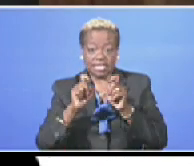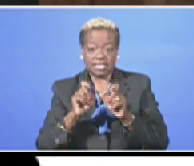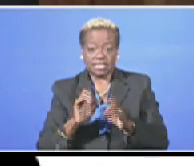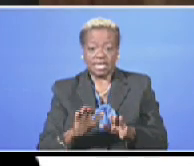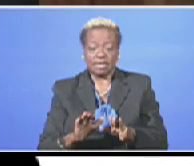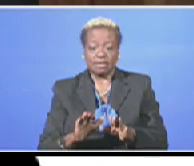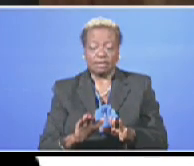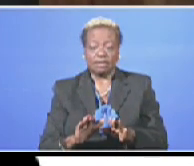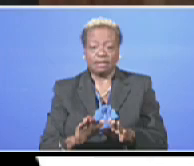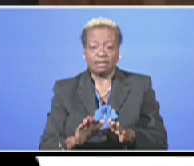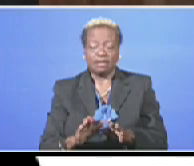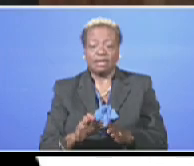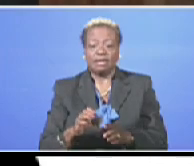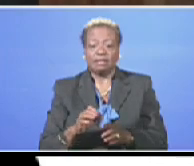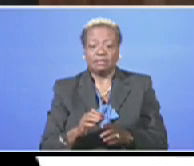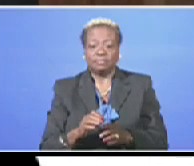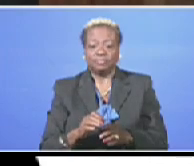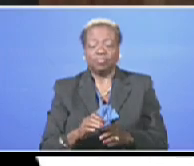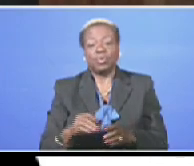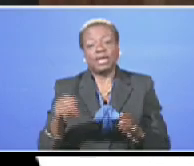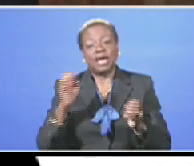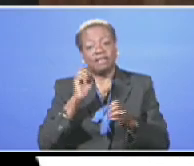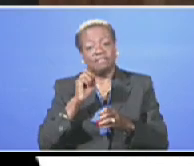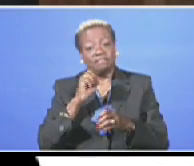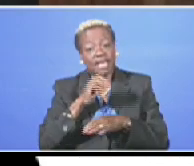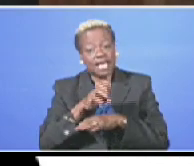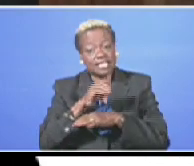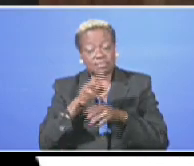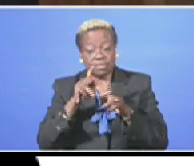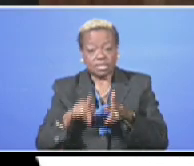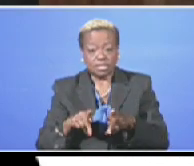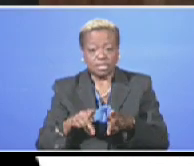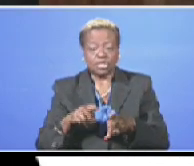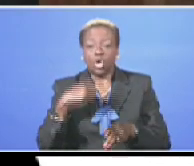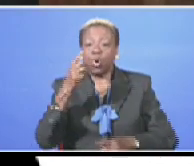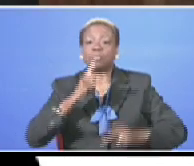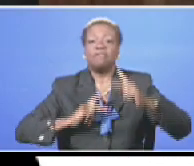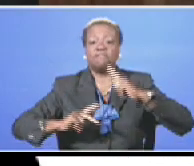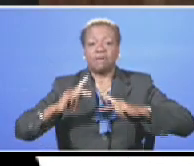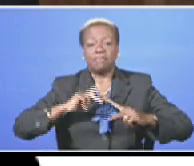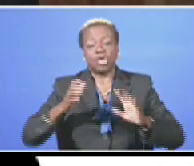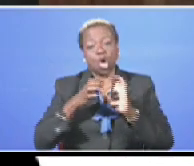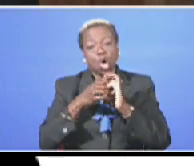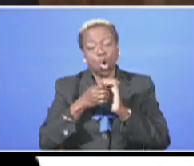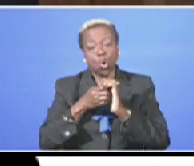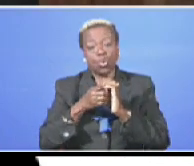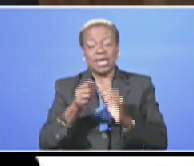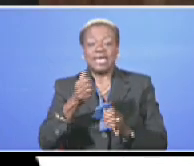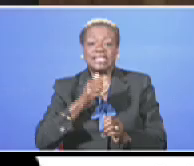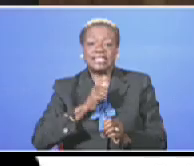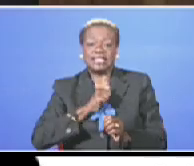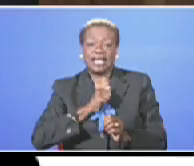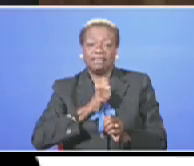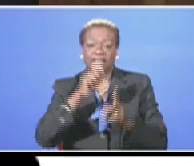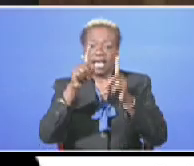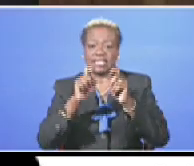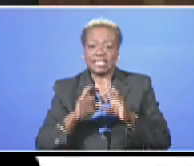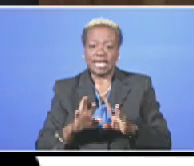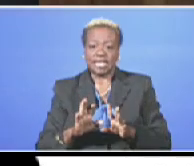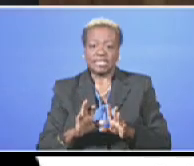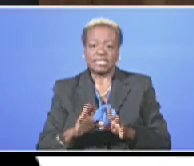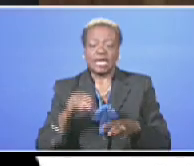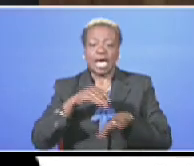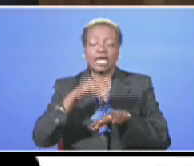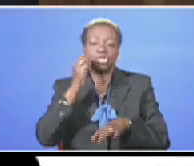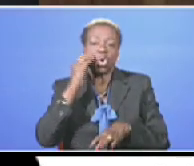that's now coming on board, so we just want to advise persons who may be performing their own self-test kits at home that